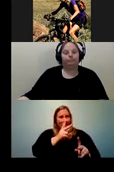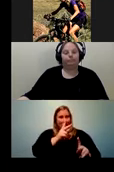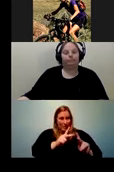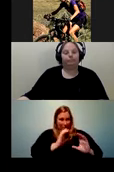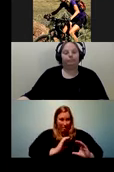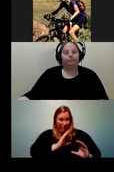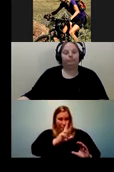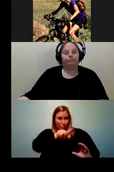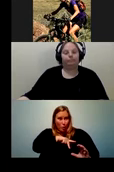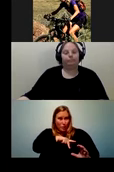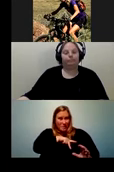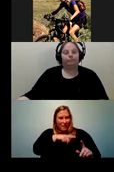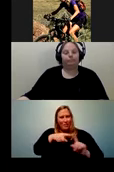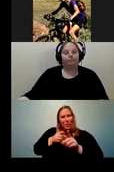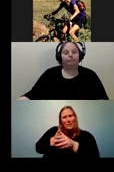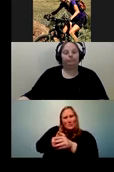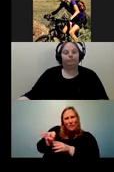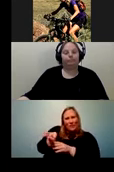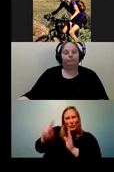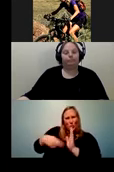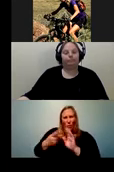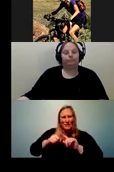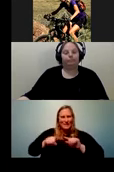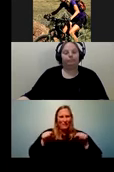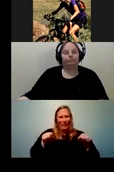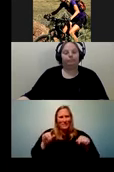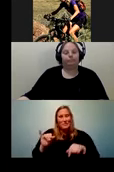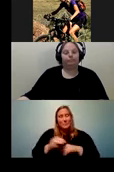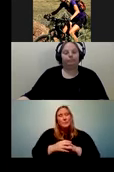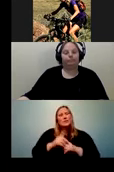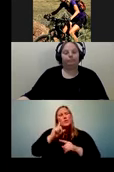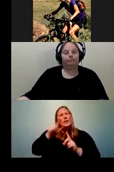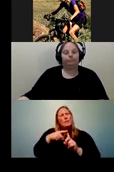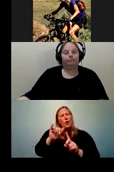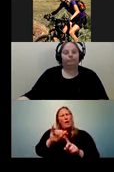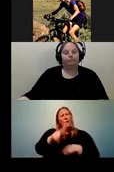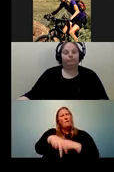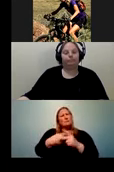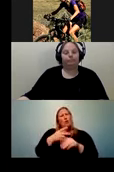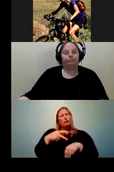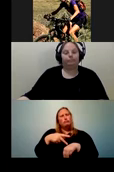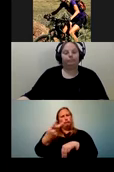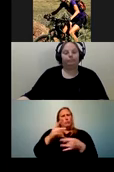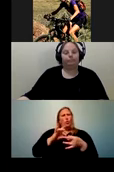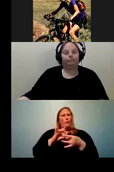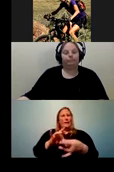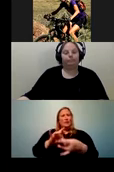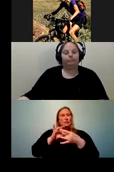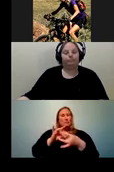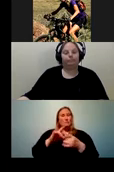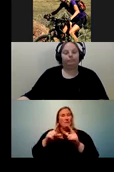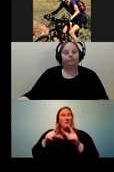two professional roles that are different. All right, so let's think about dual relationships. Now, sometimes they can't be avoided.